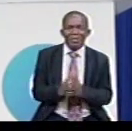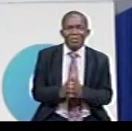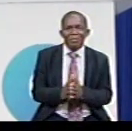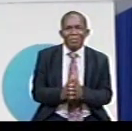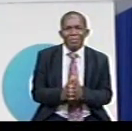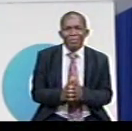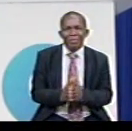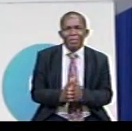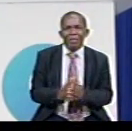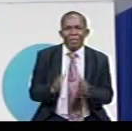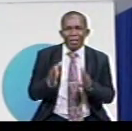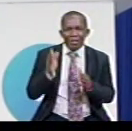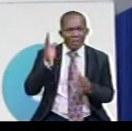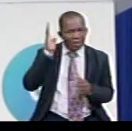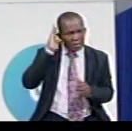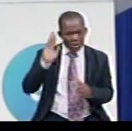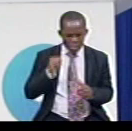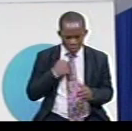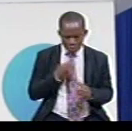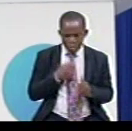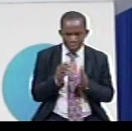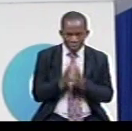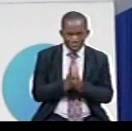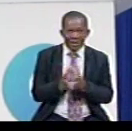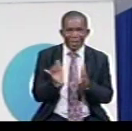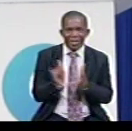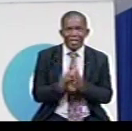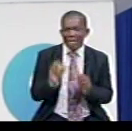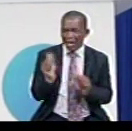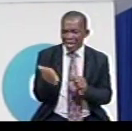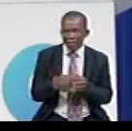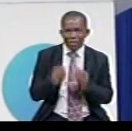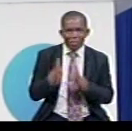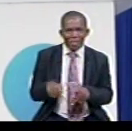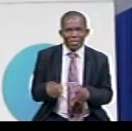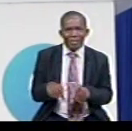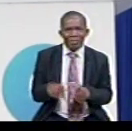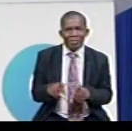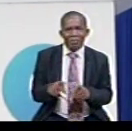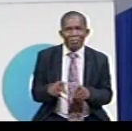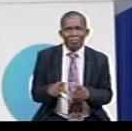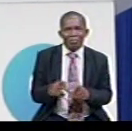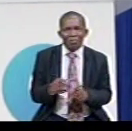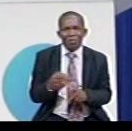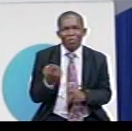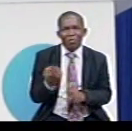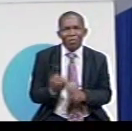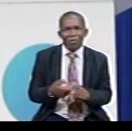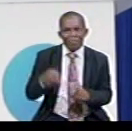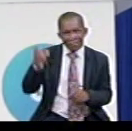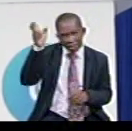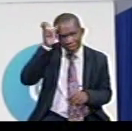Shall we pray that every work of the devil in this place will be destroyed?